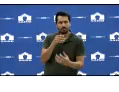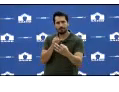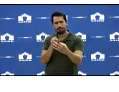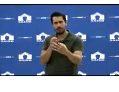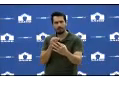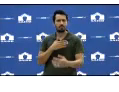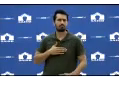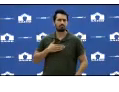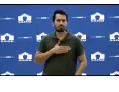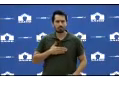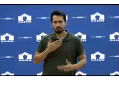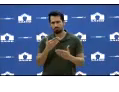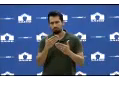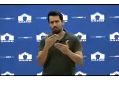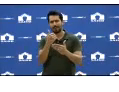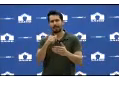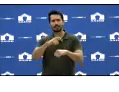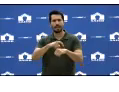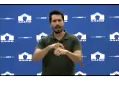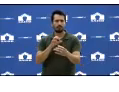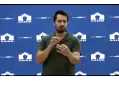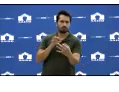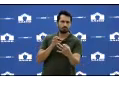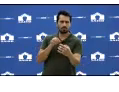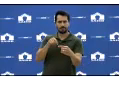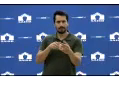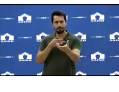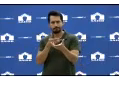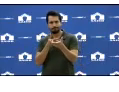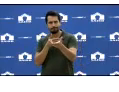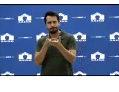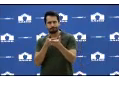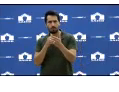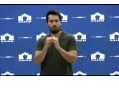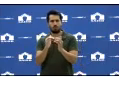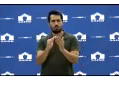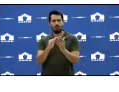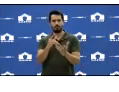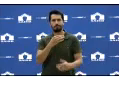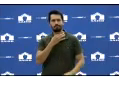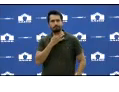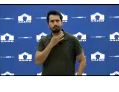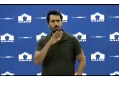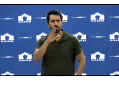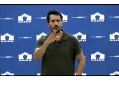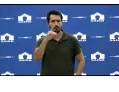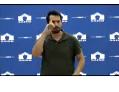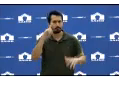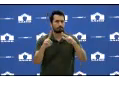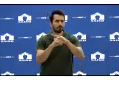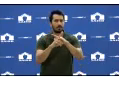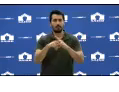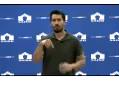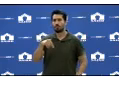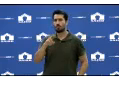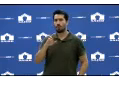please get involved in the conversation. And this is a community engagement process, and we want to hear from you. So you can use the QR code that's